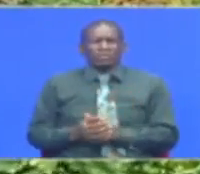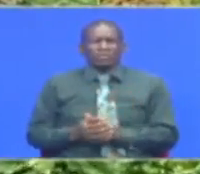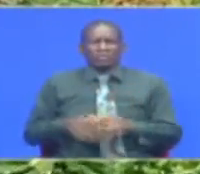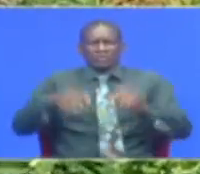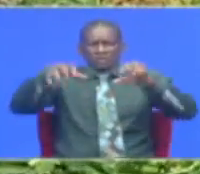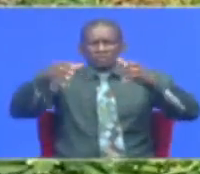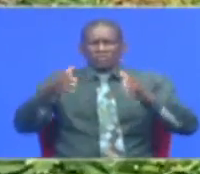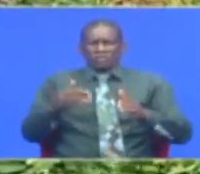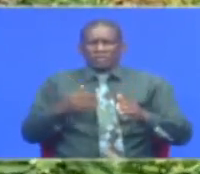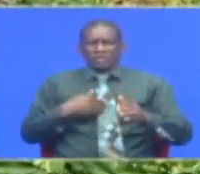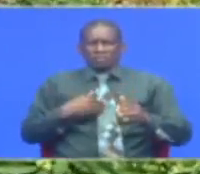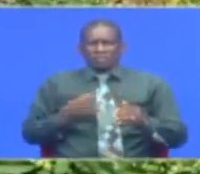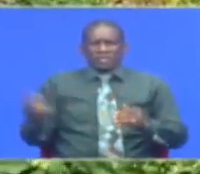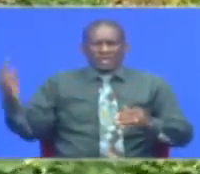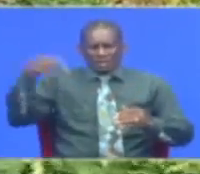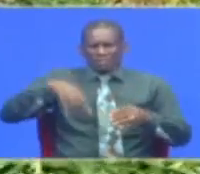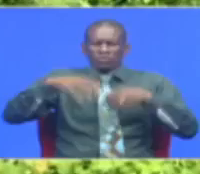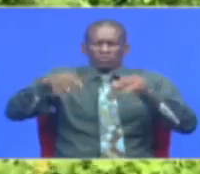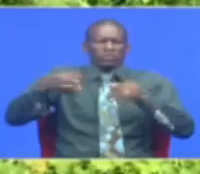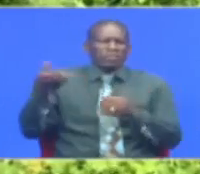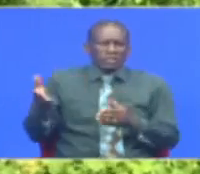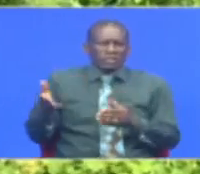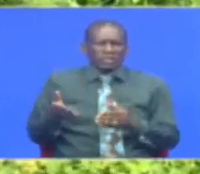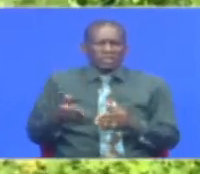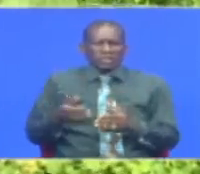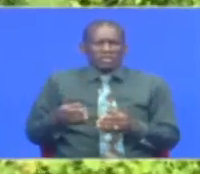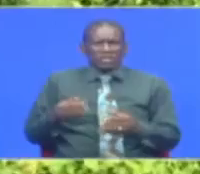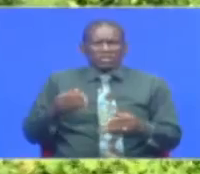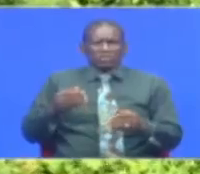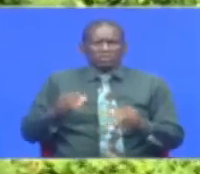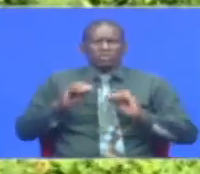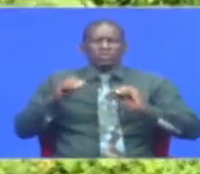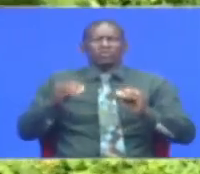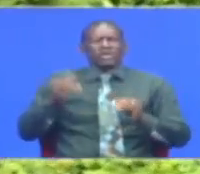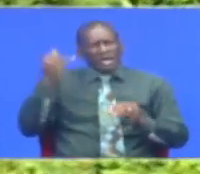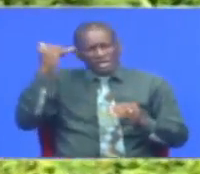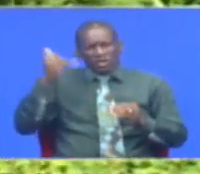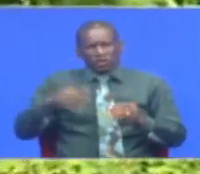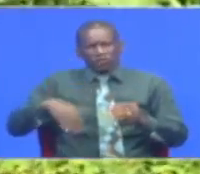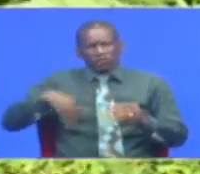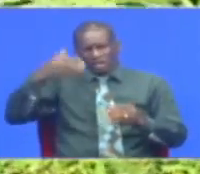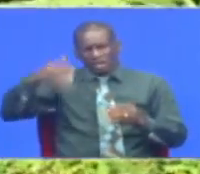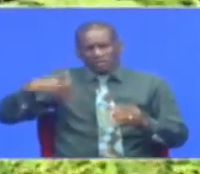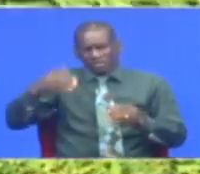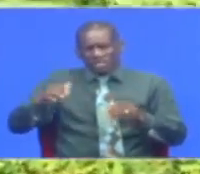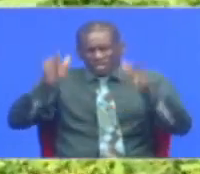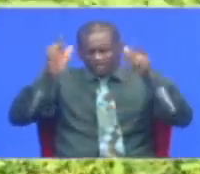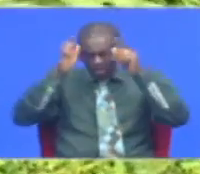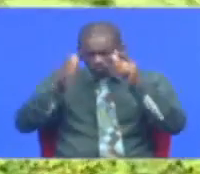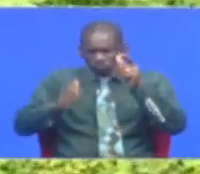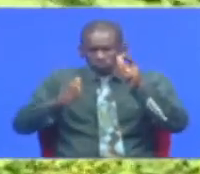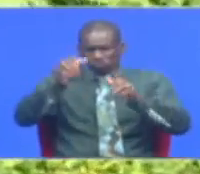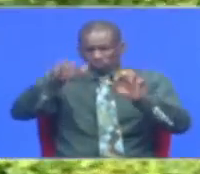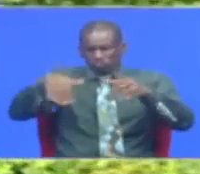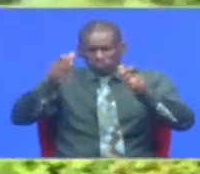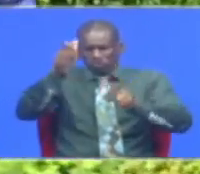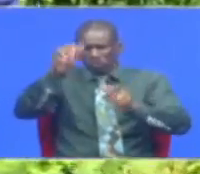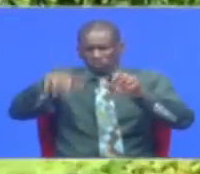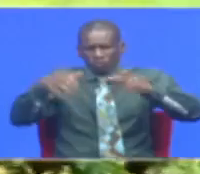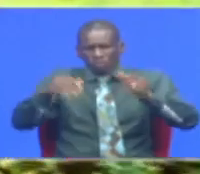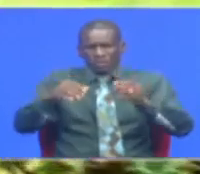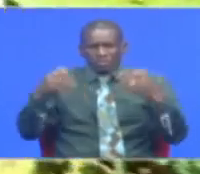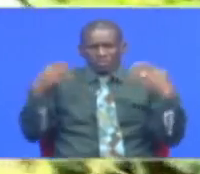Farmers have been flocking his farm to get tips on best dairy farming practices. A number of them have embraced